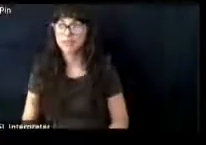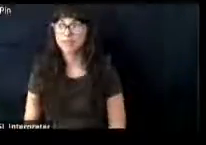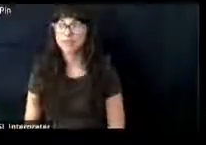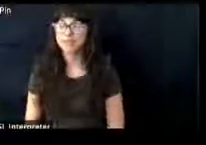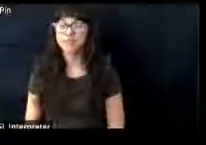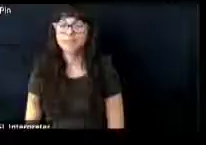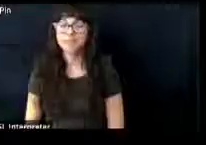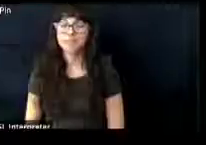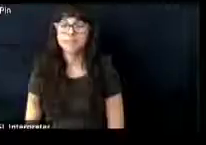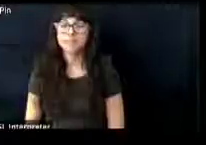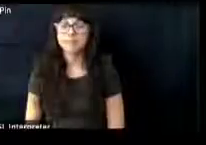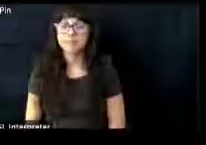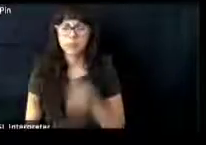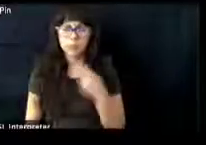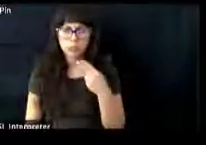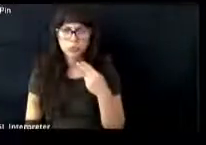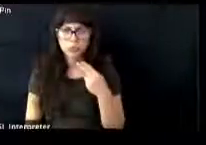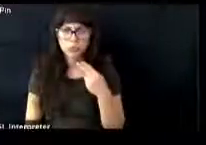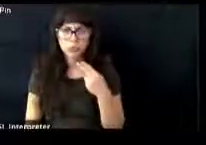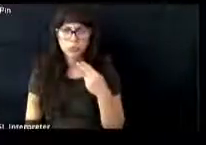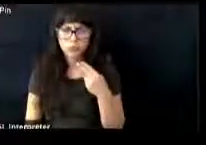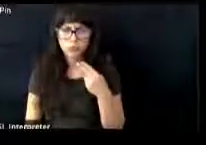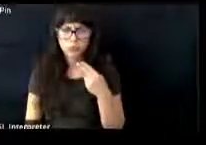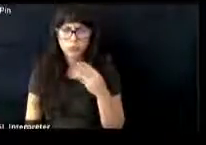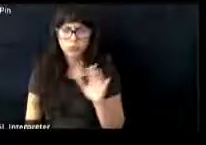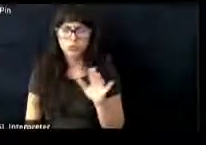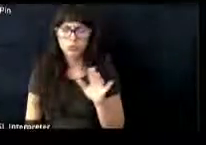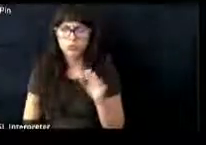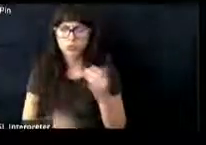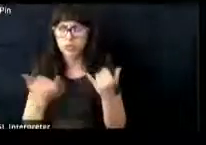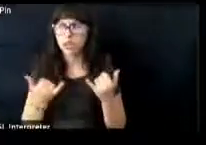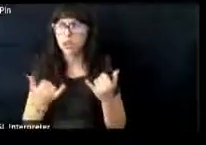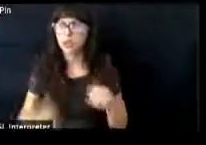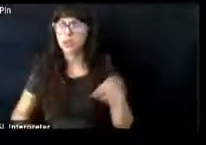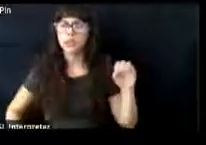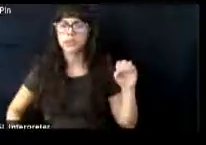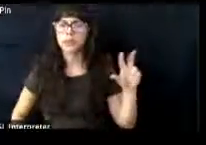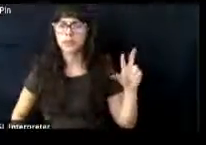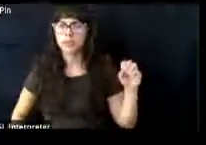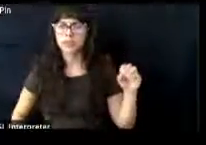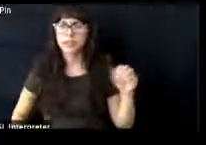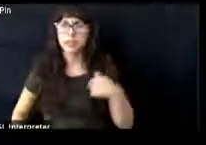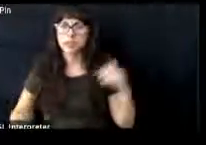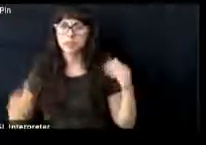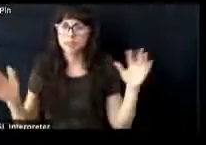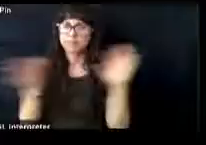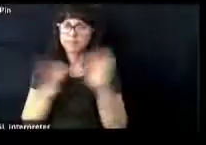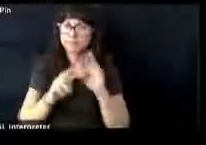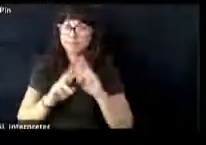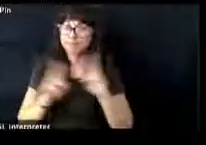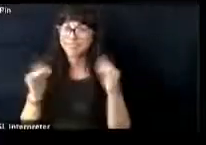Oh. So right now it'll be 030. I will be promoting you now.